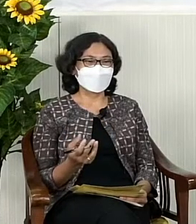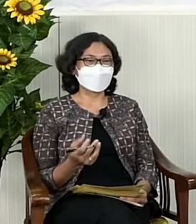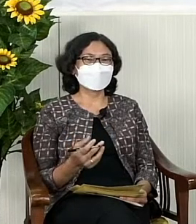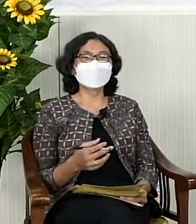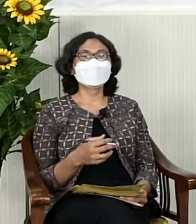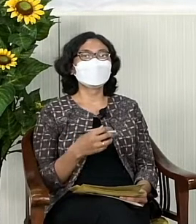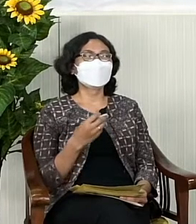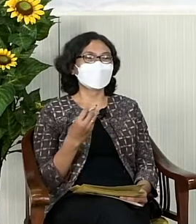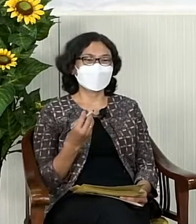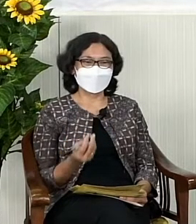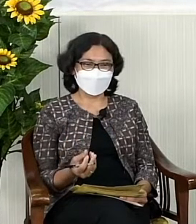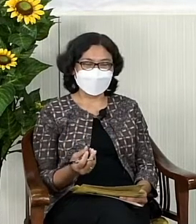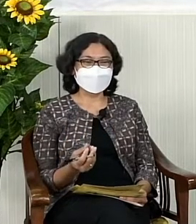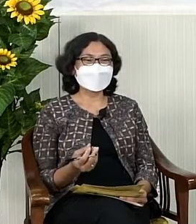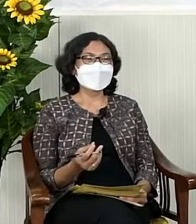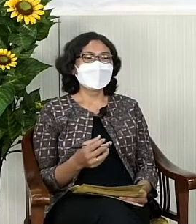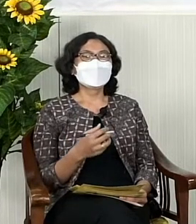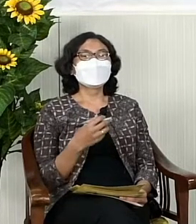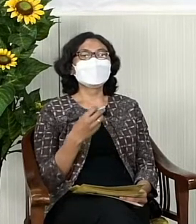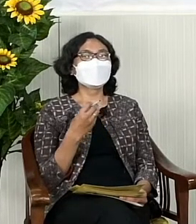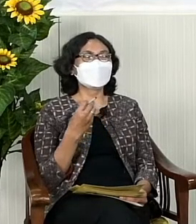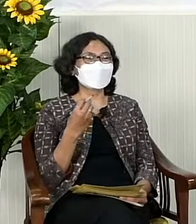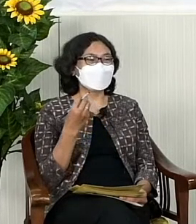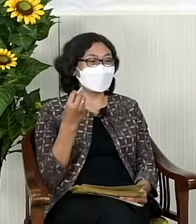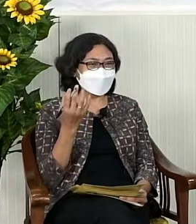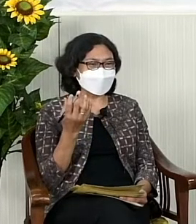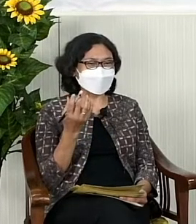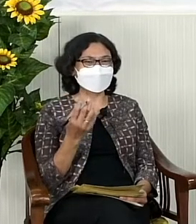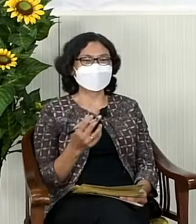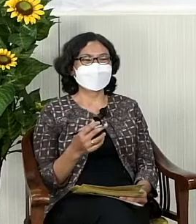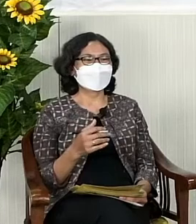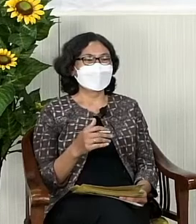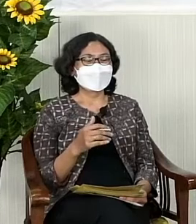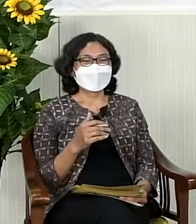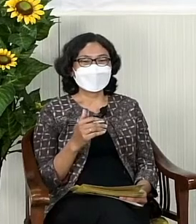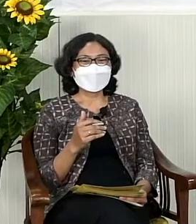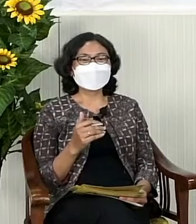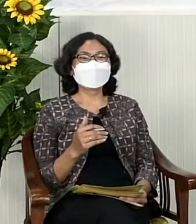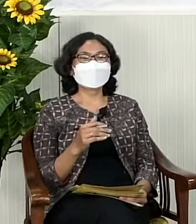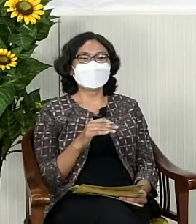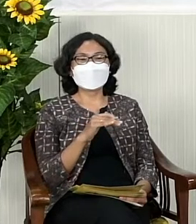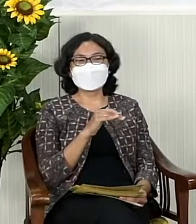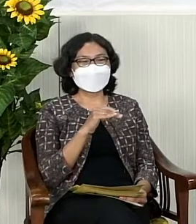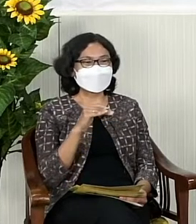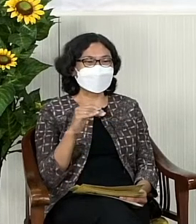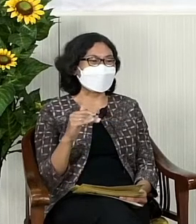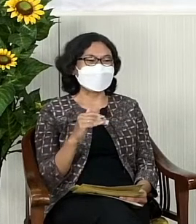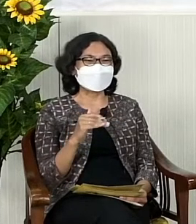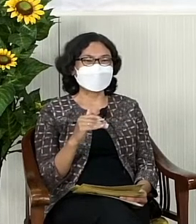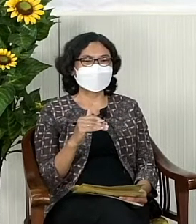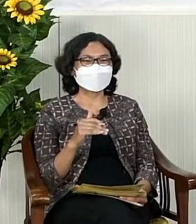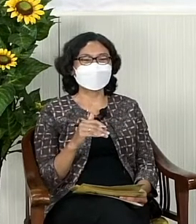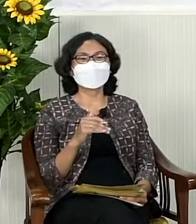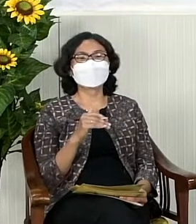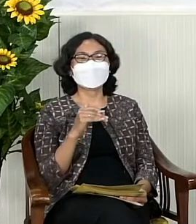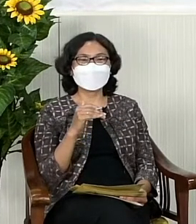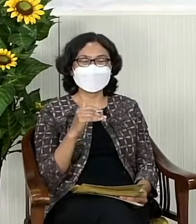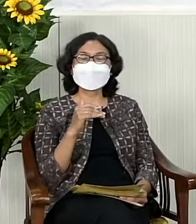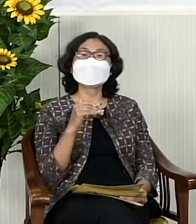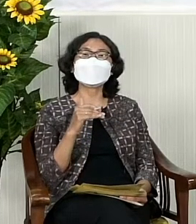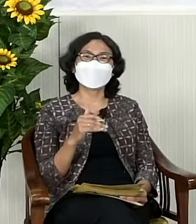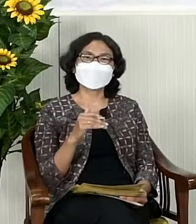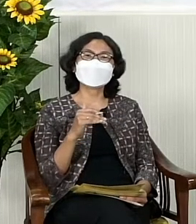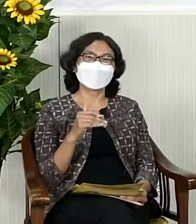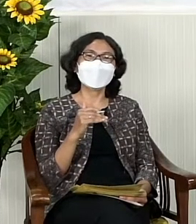to do? What do you want to feel? What do you want to think? You just need to maintain so you will